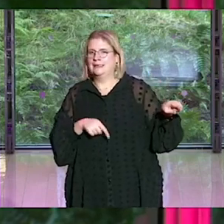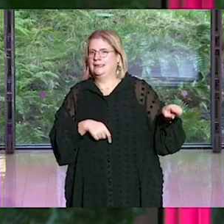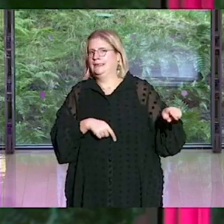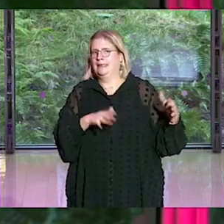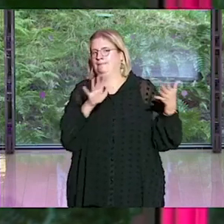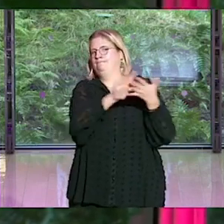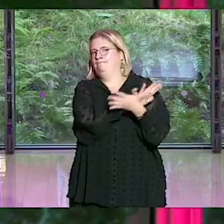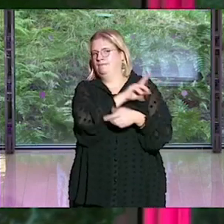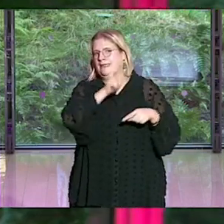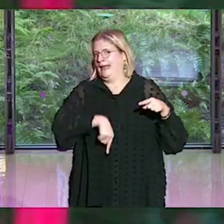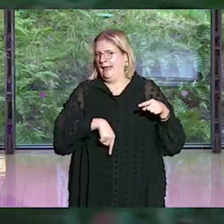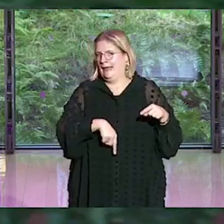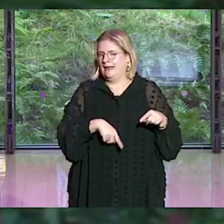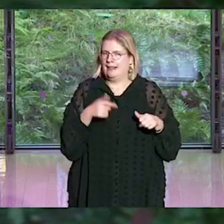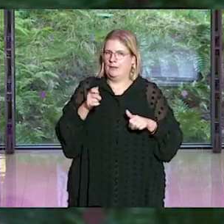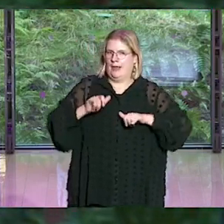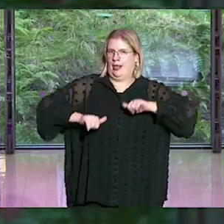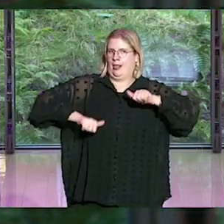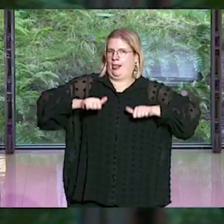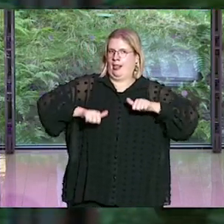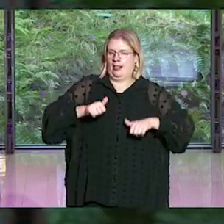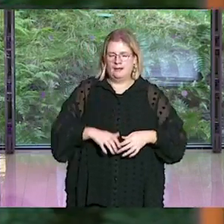be a little bit clunky in that